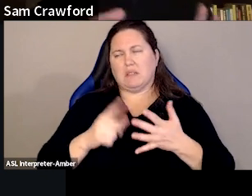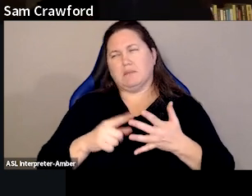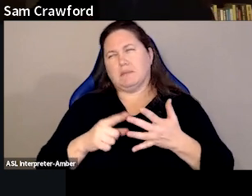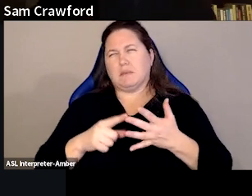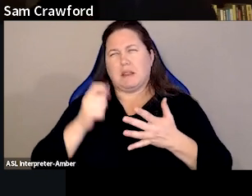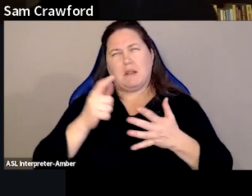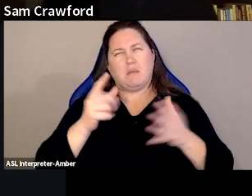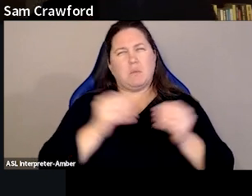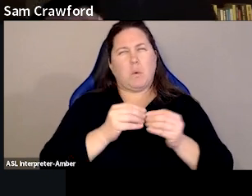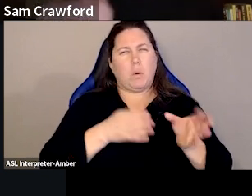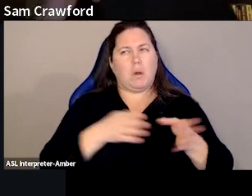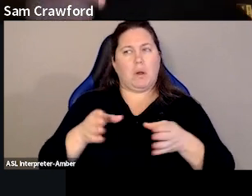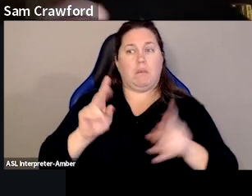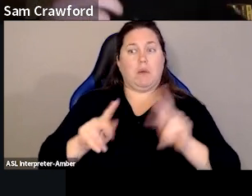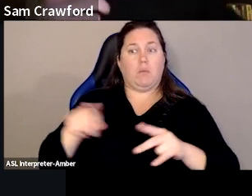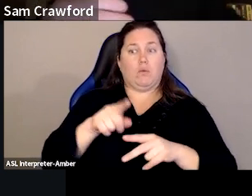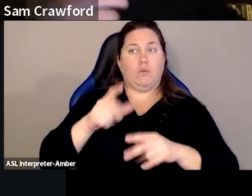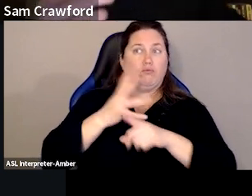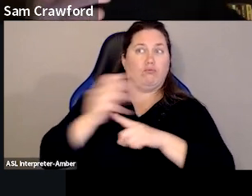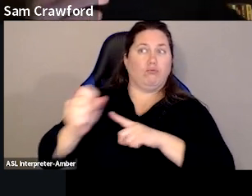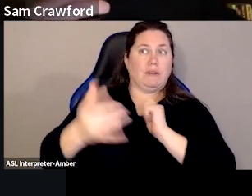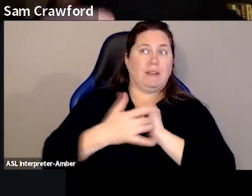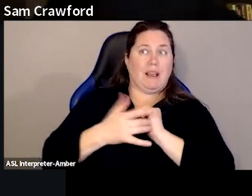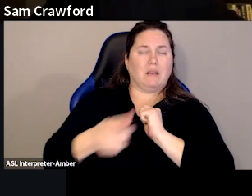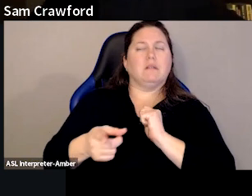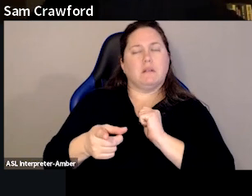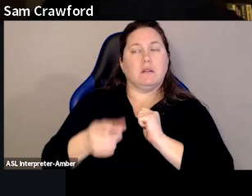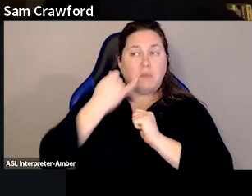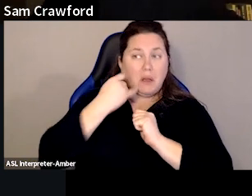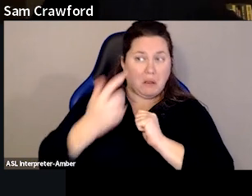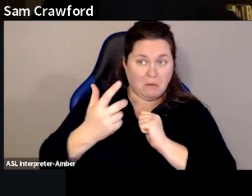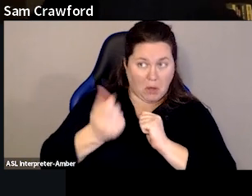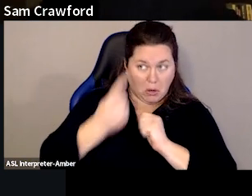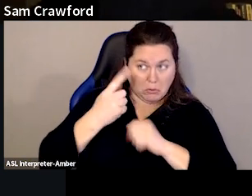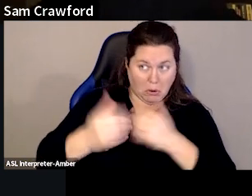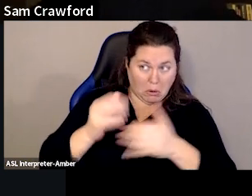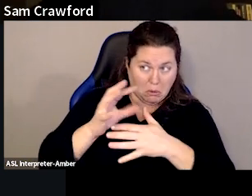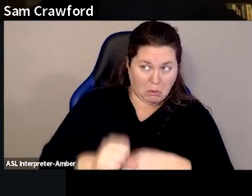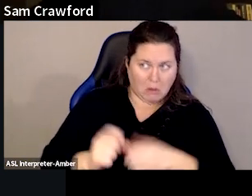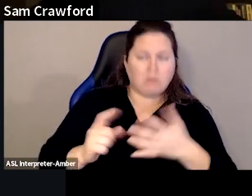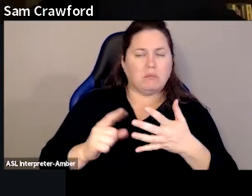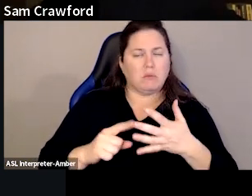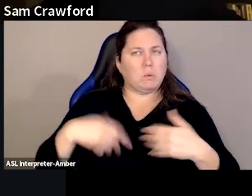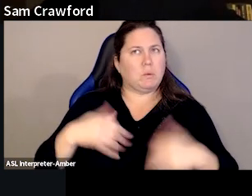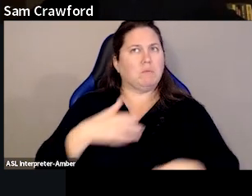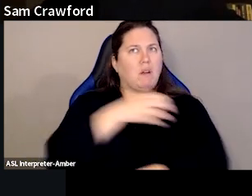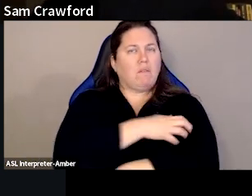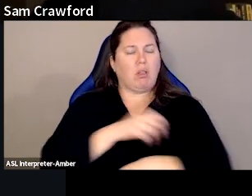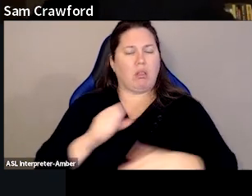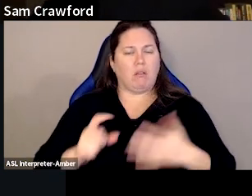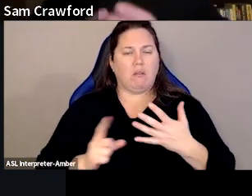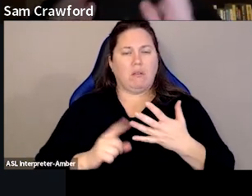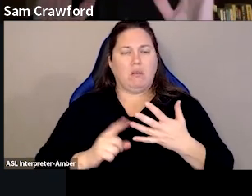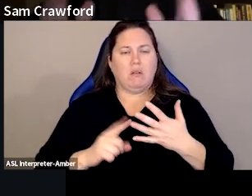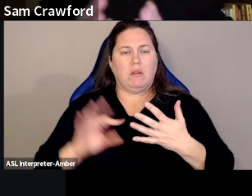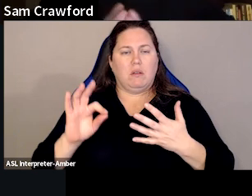slightly more to the tech-savvy users, but it's extremely powerful if you can get to grips with it. Then we've got something called Framer.